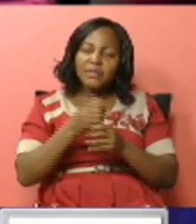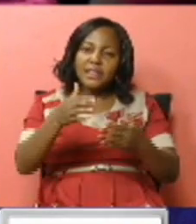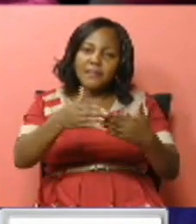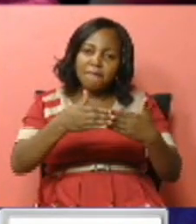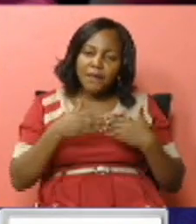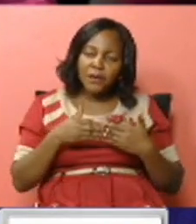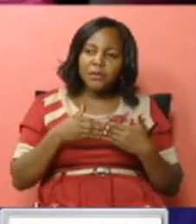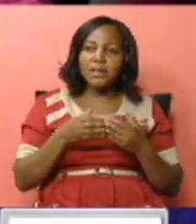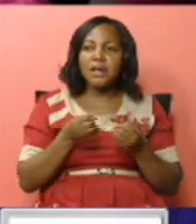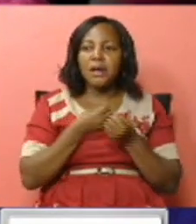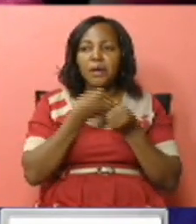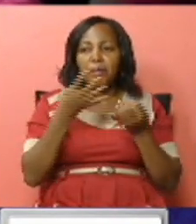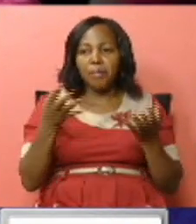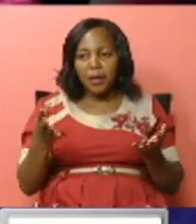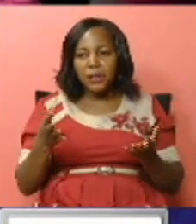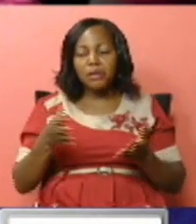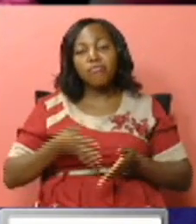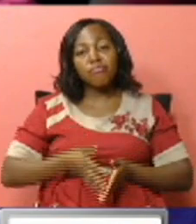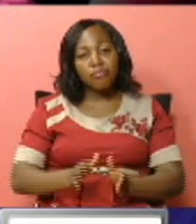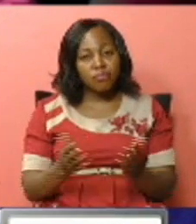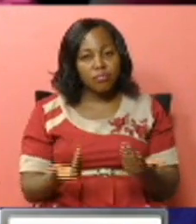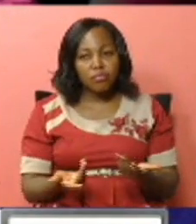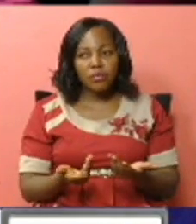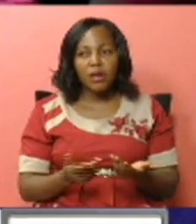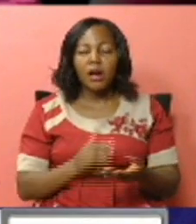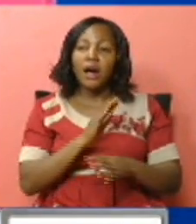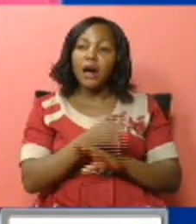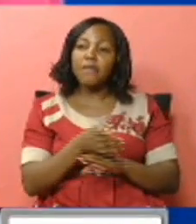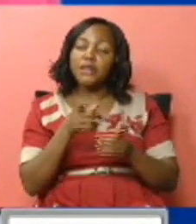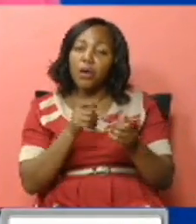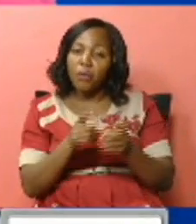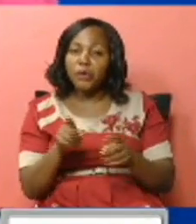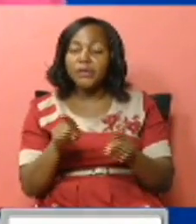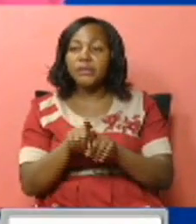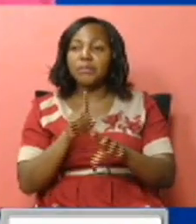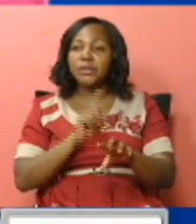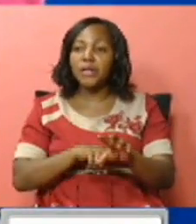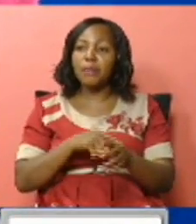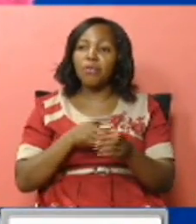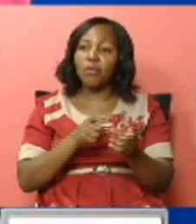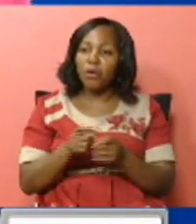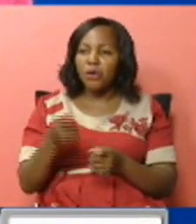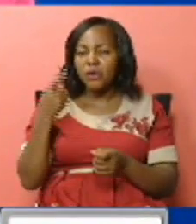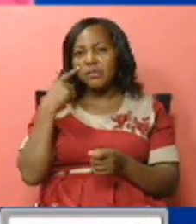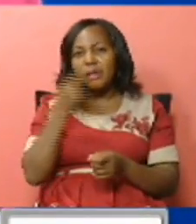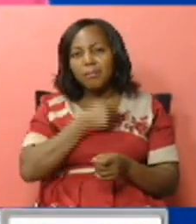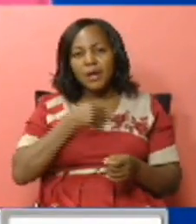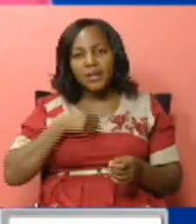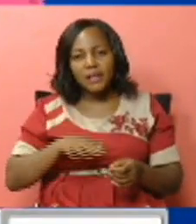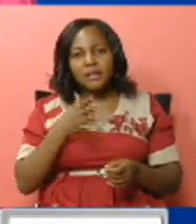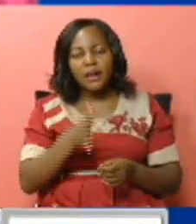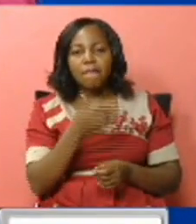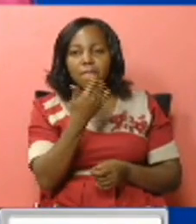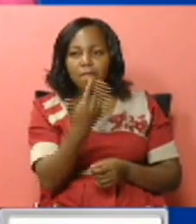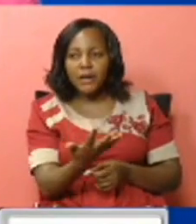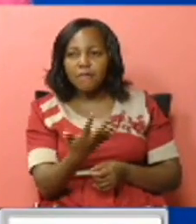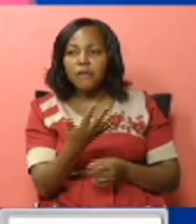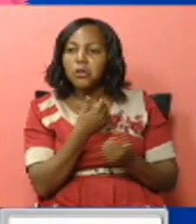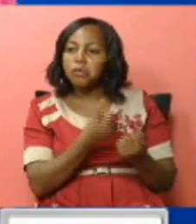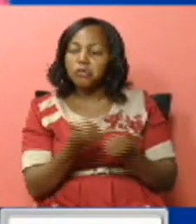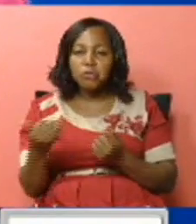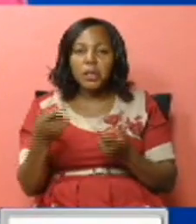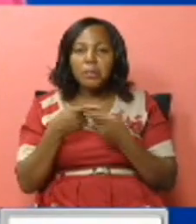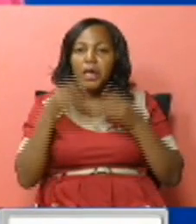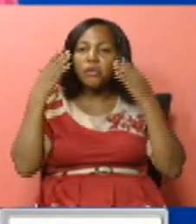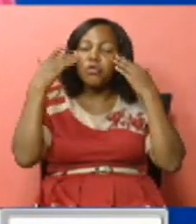defiled, most of them had to give birth right after the war. Even during the war, we have seen mothers of about 5 children, and she does